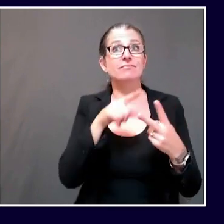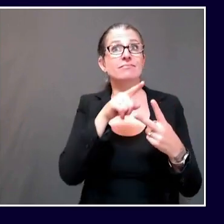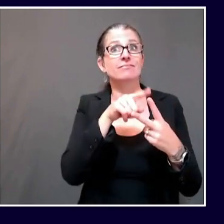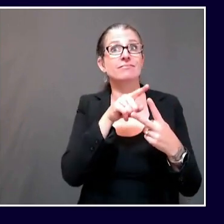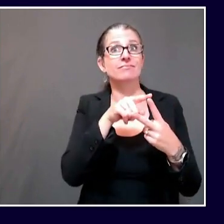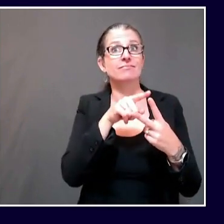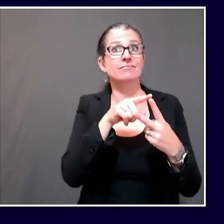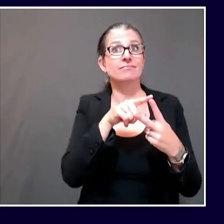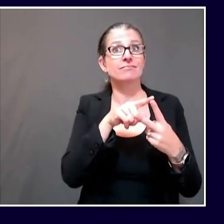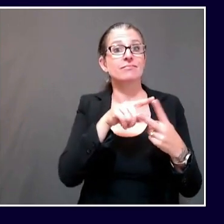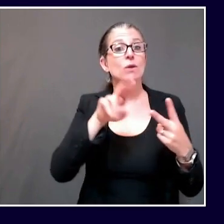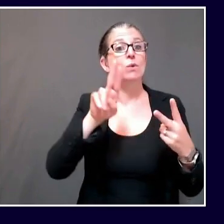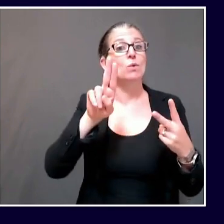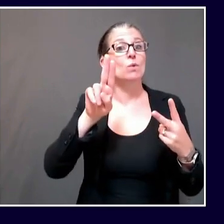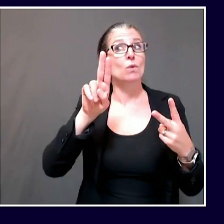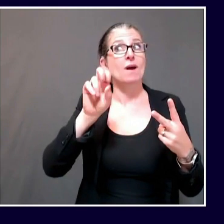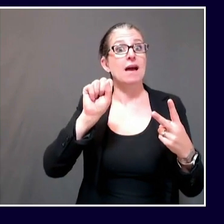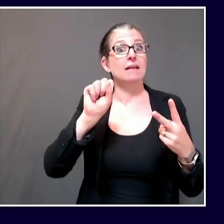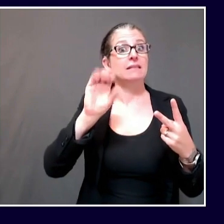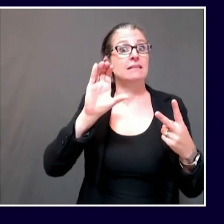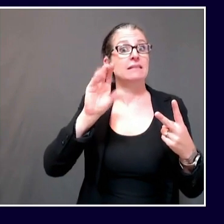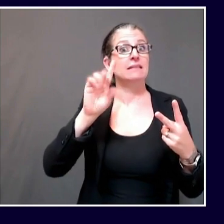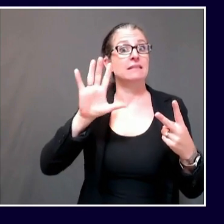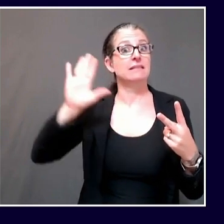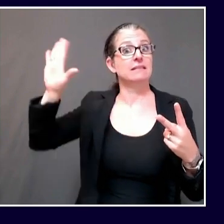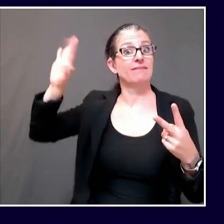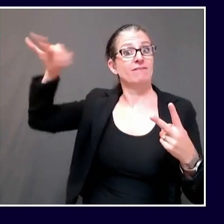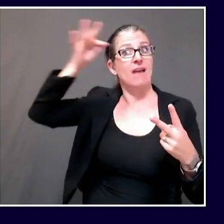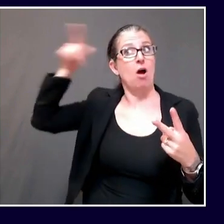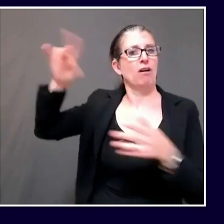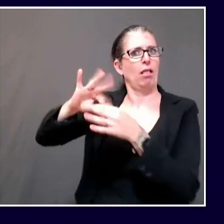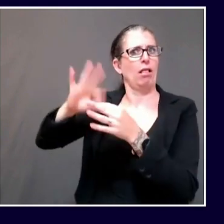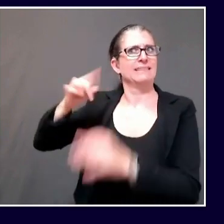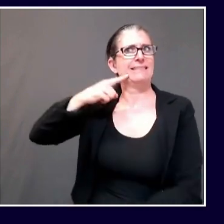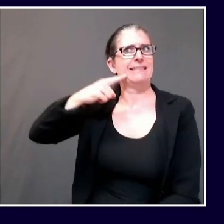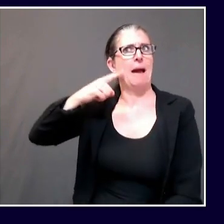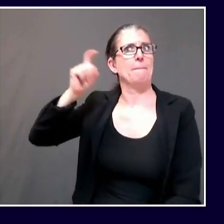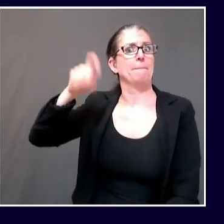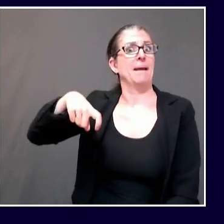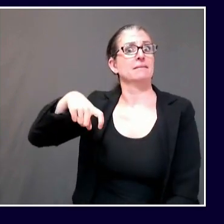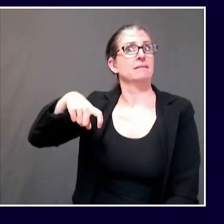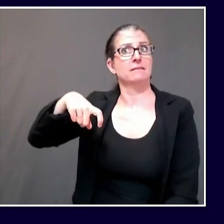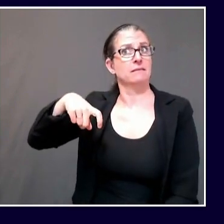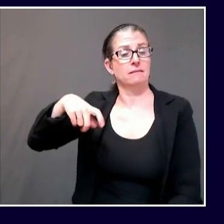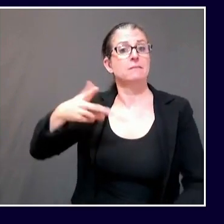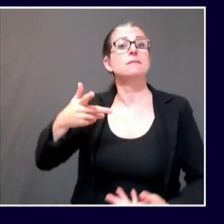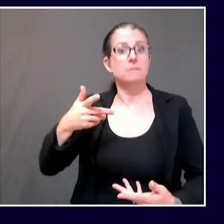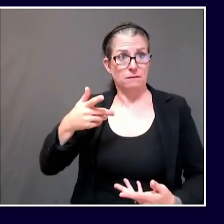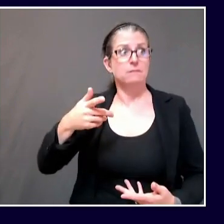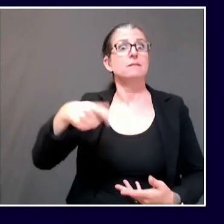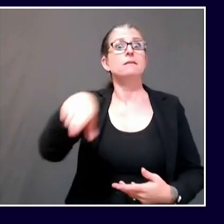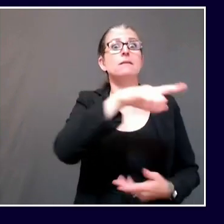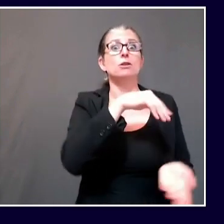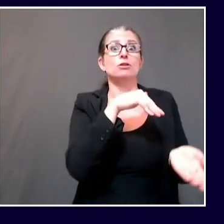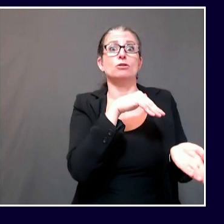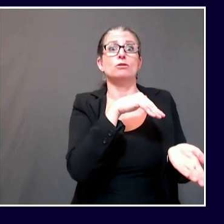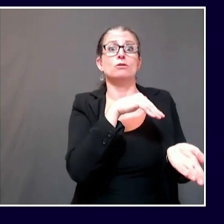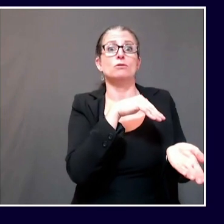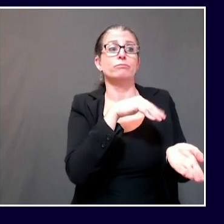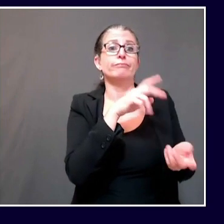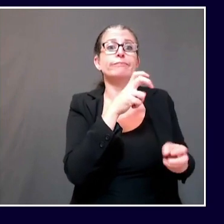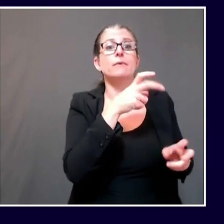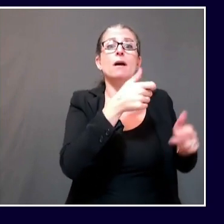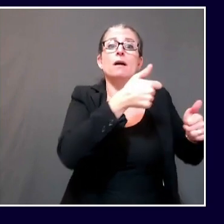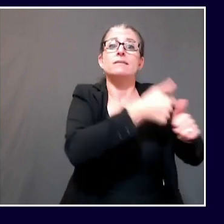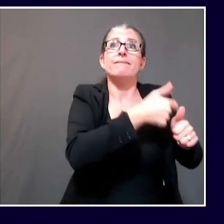CDC calls for service workers to not engage with those who refuse to wear a mask. So that also puts those workers at